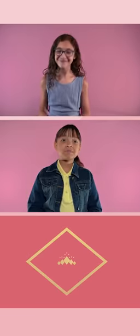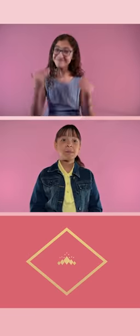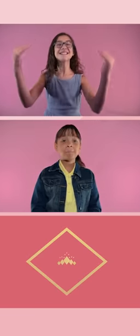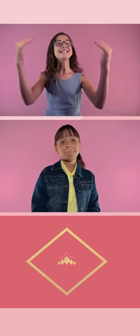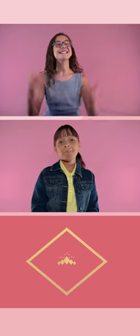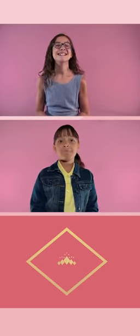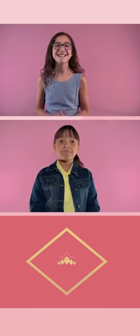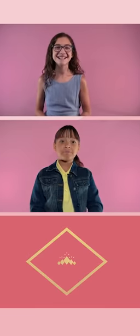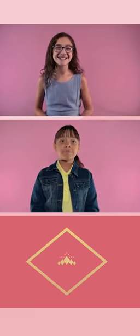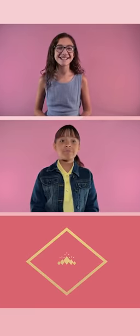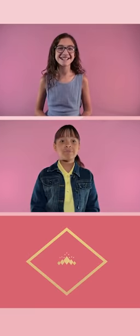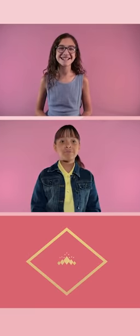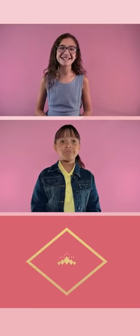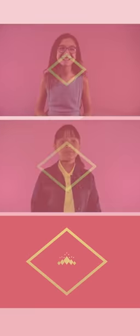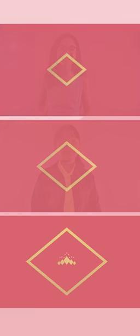we? We shall.